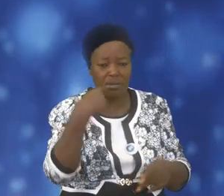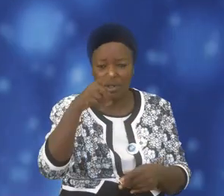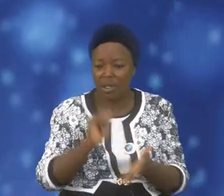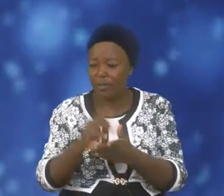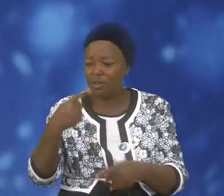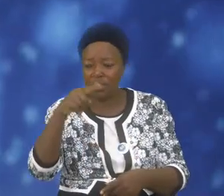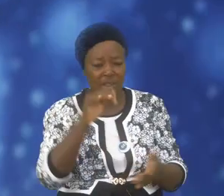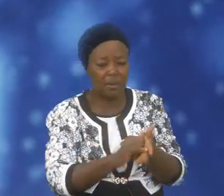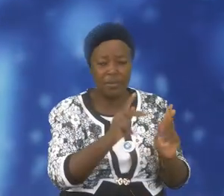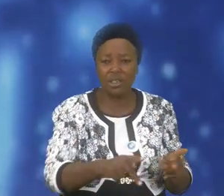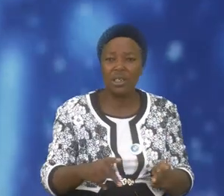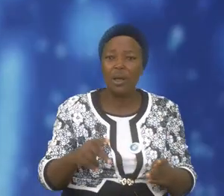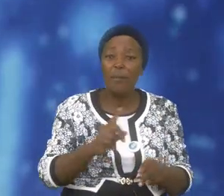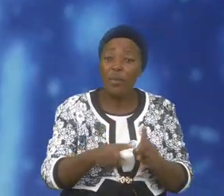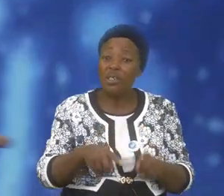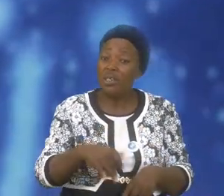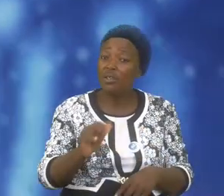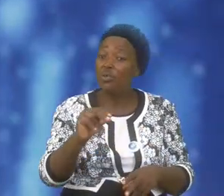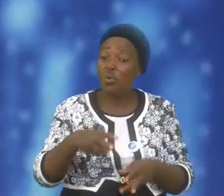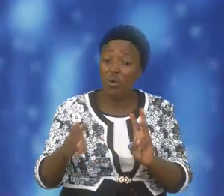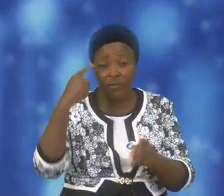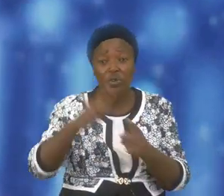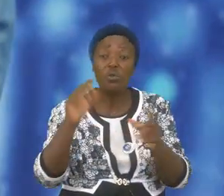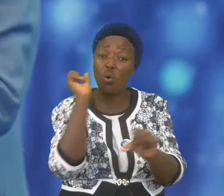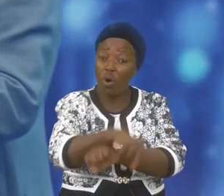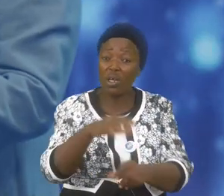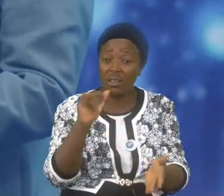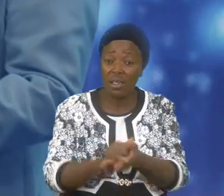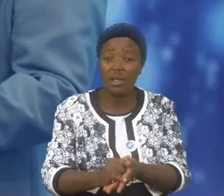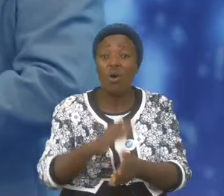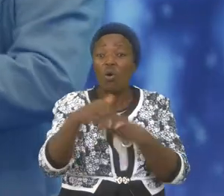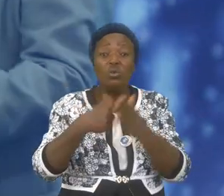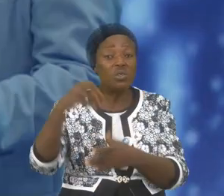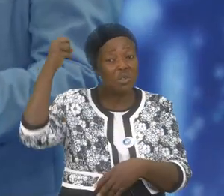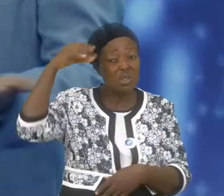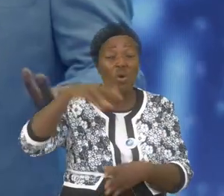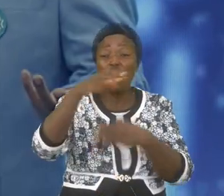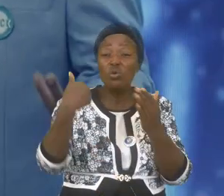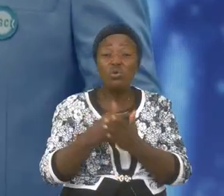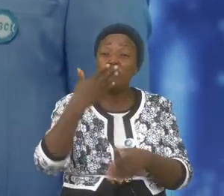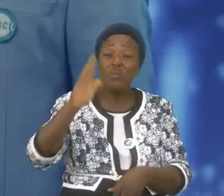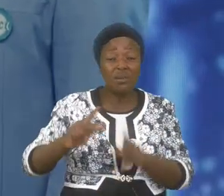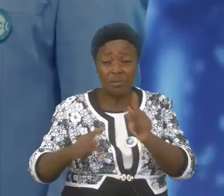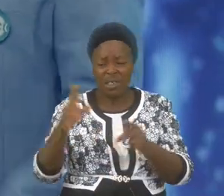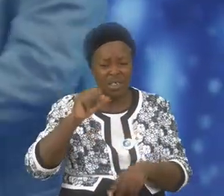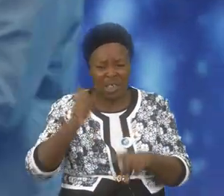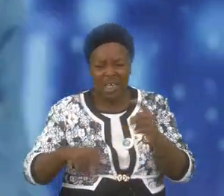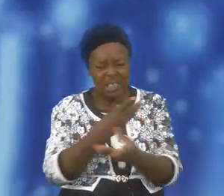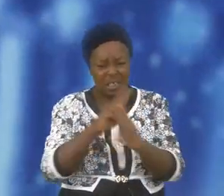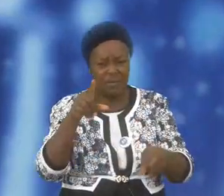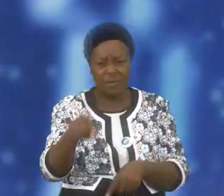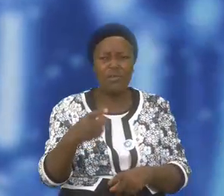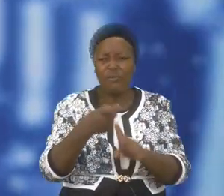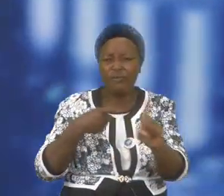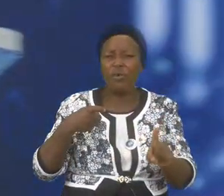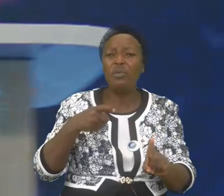those magicians, all those soothsayers, they couldn't deliver you from the kingdom of death and destruction.